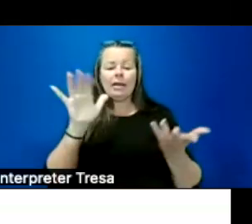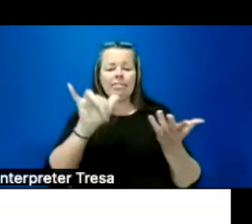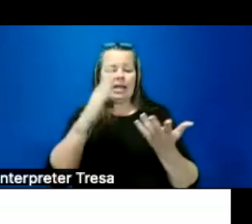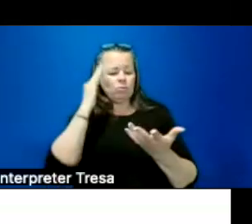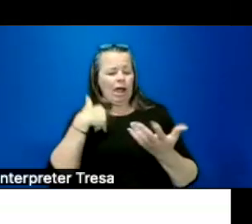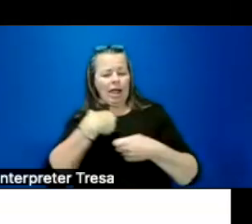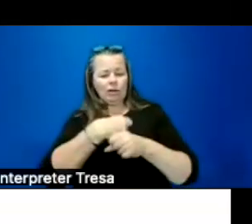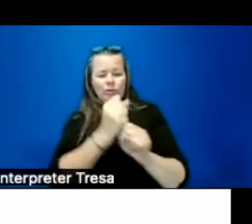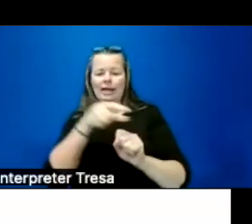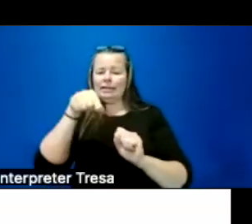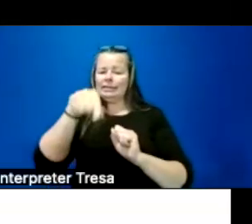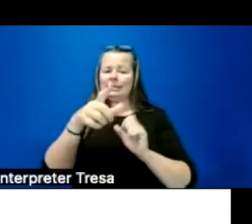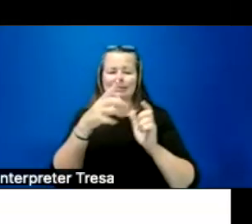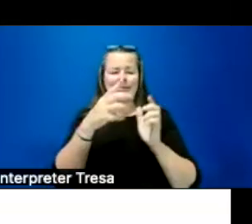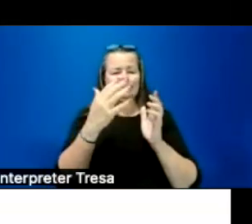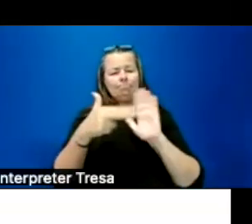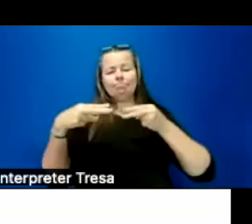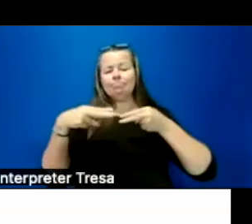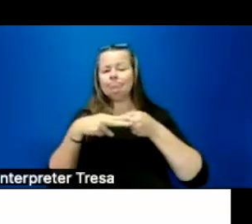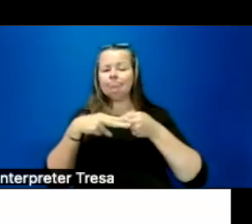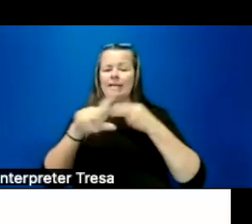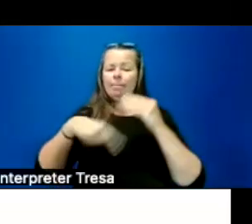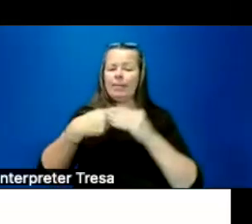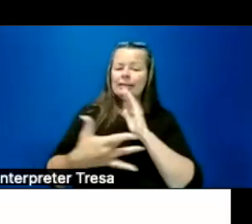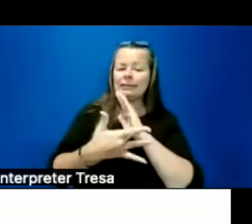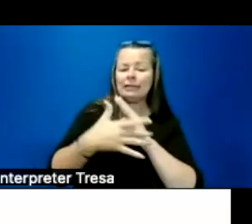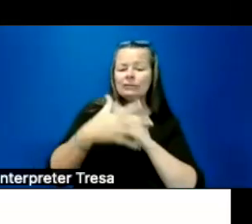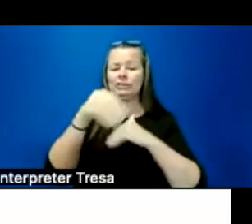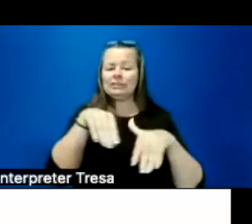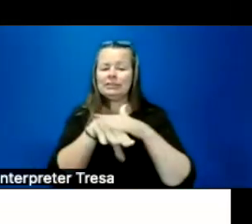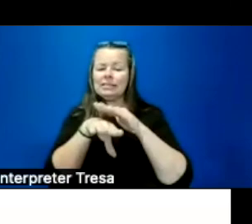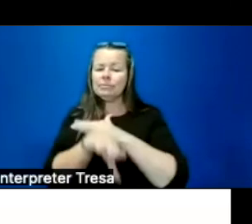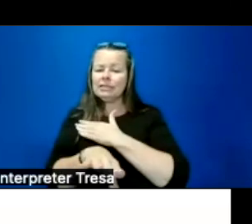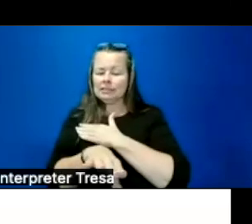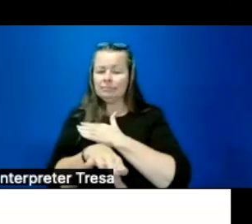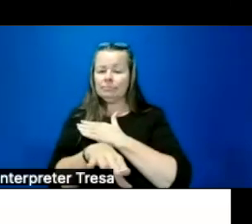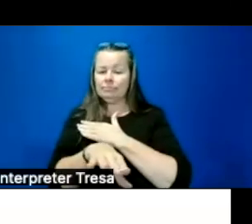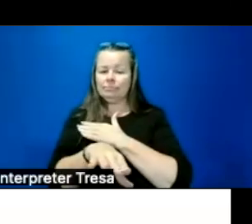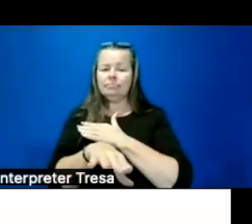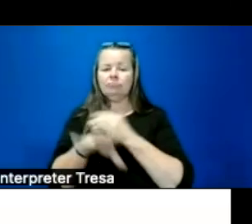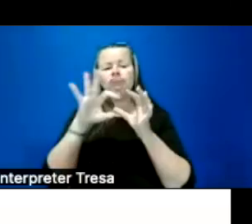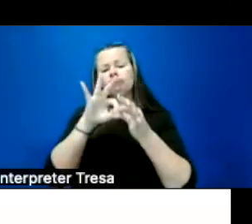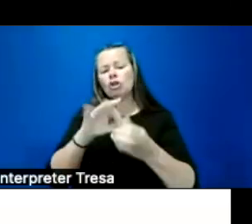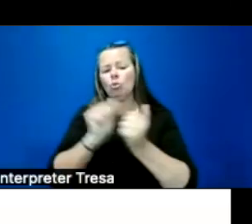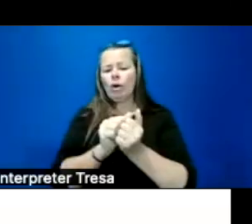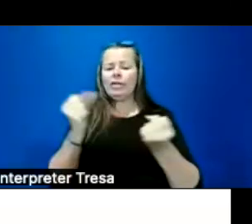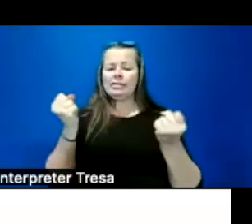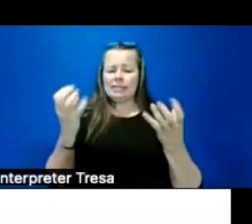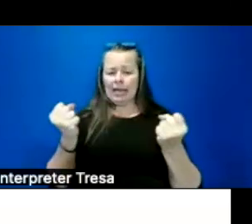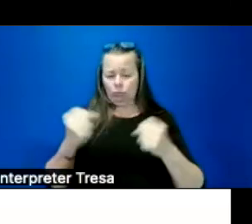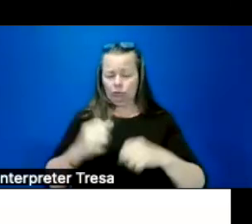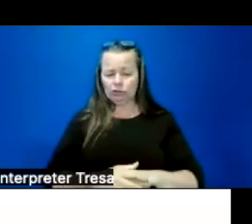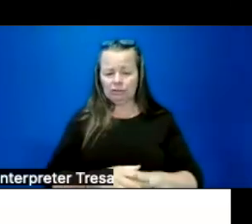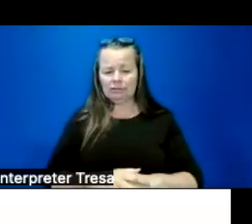about technology and accessibility related with in relation with sign languages. And we have